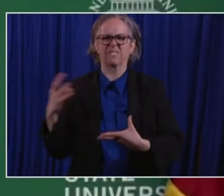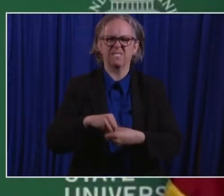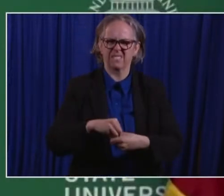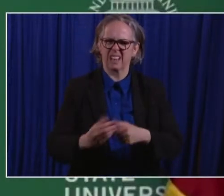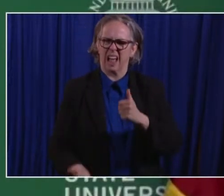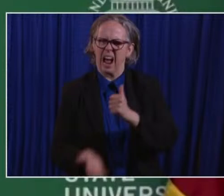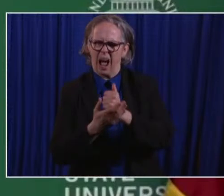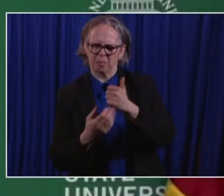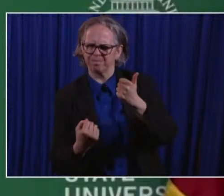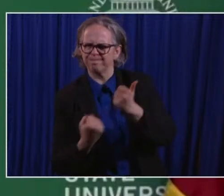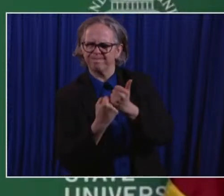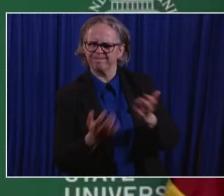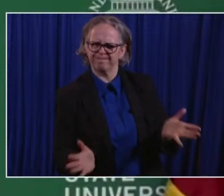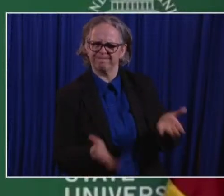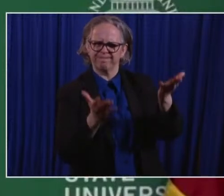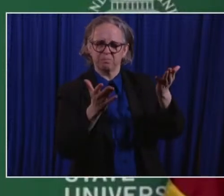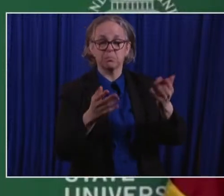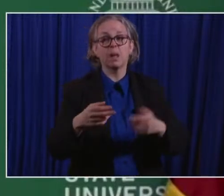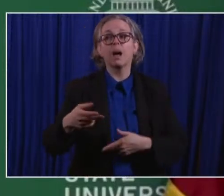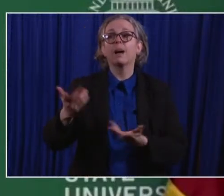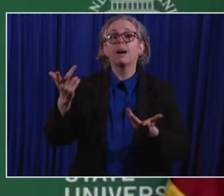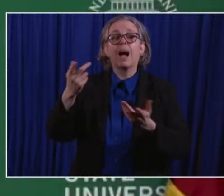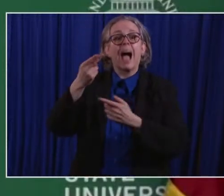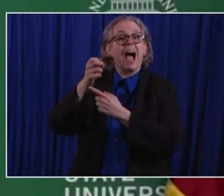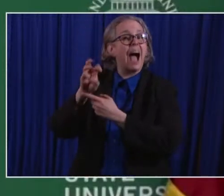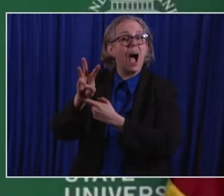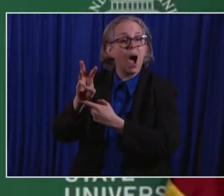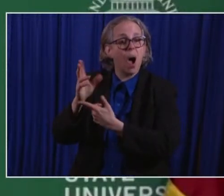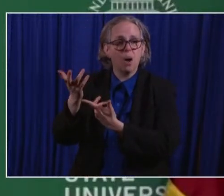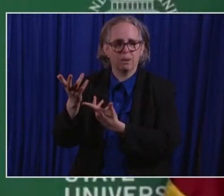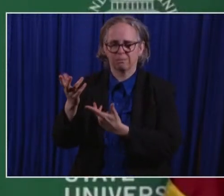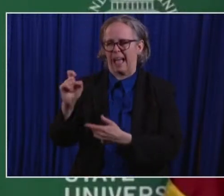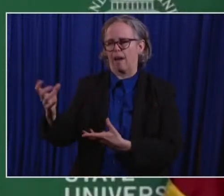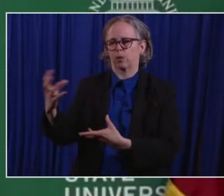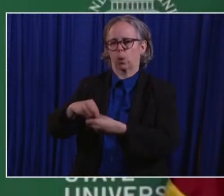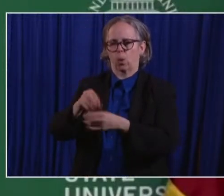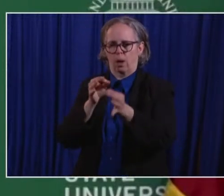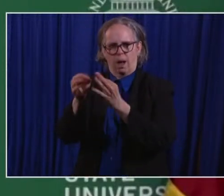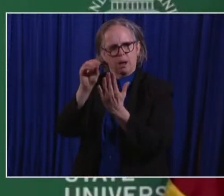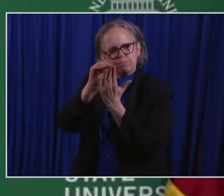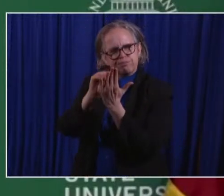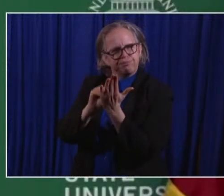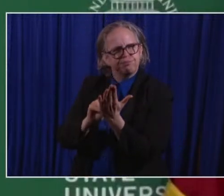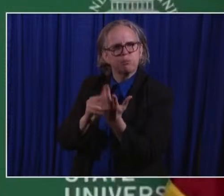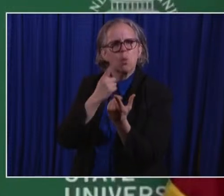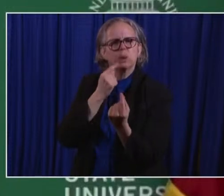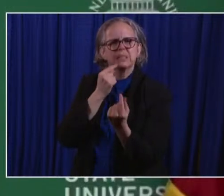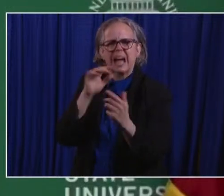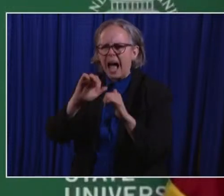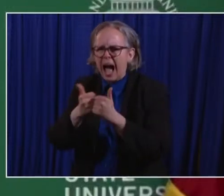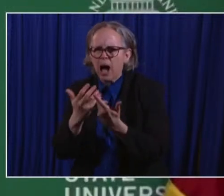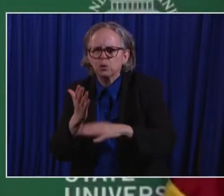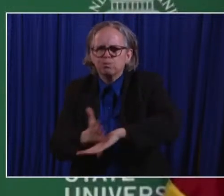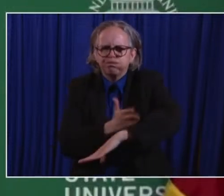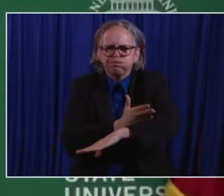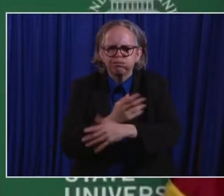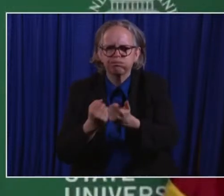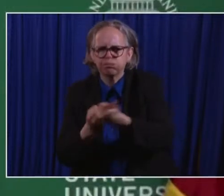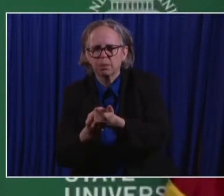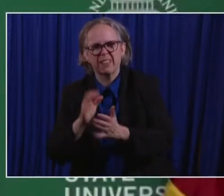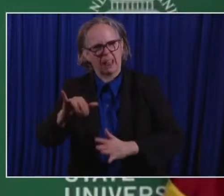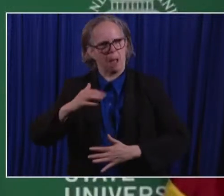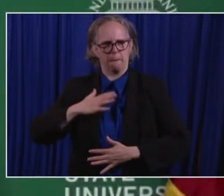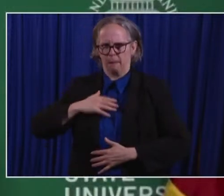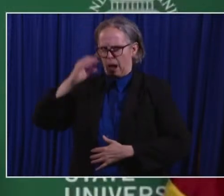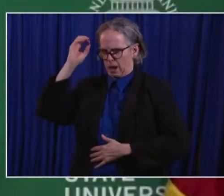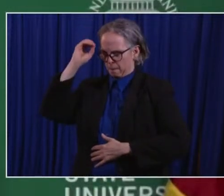the state can be of more assistance, the state can be more of help. That's what I think needs to be done. And I think